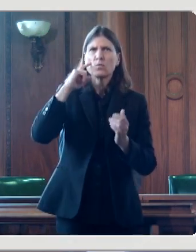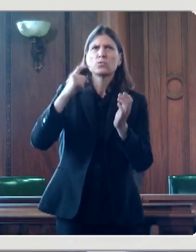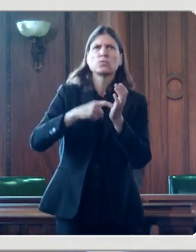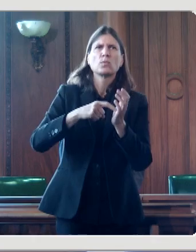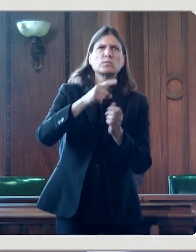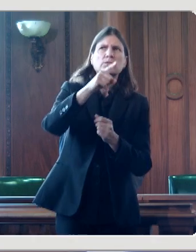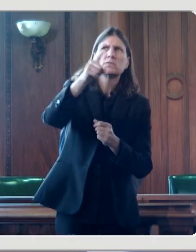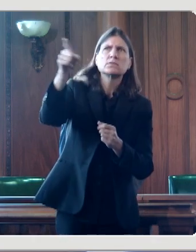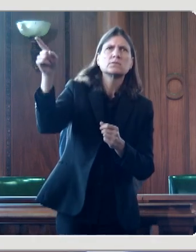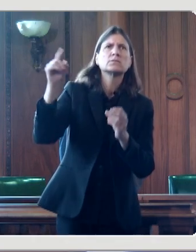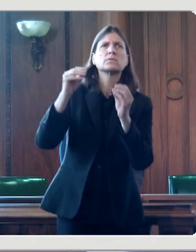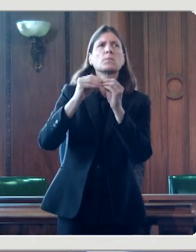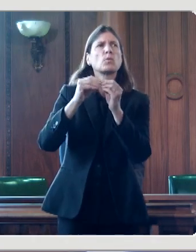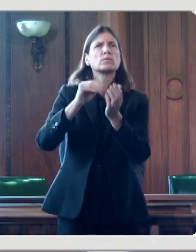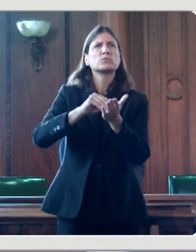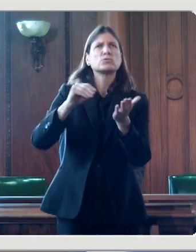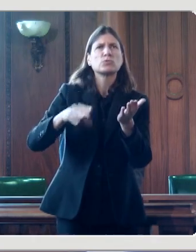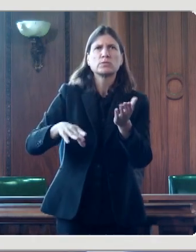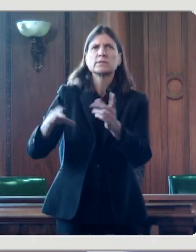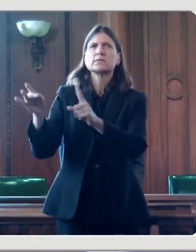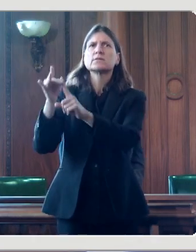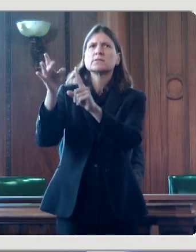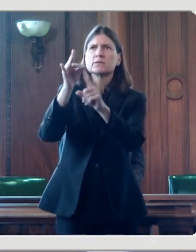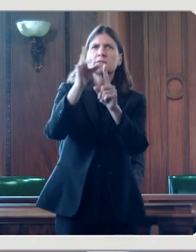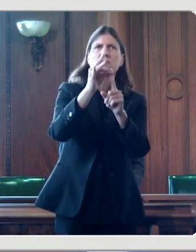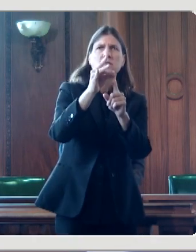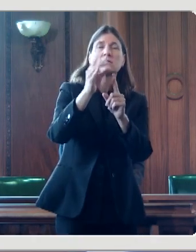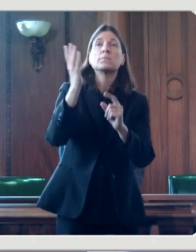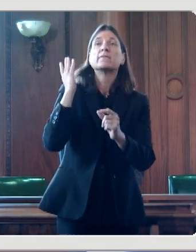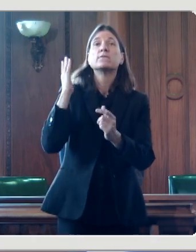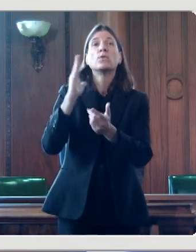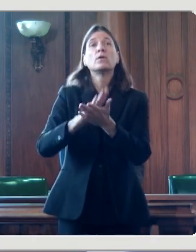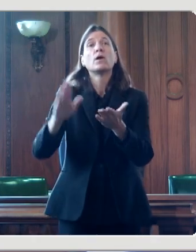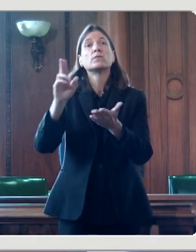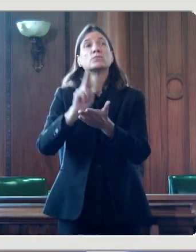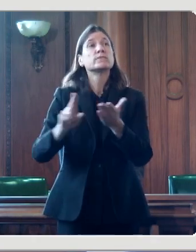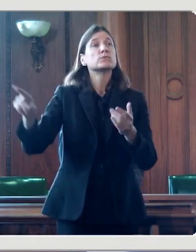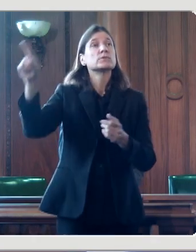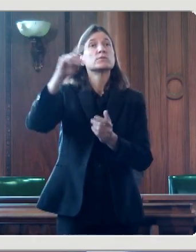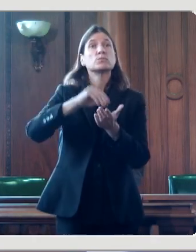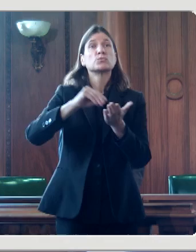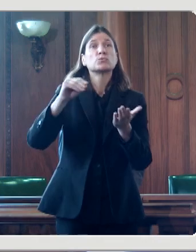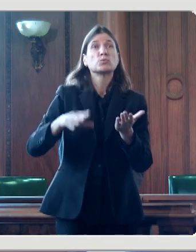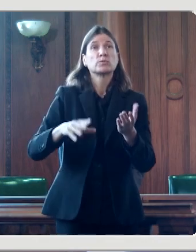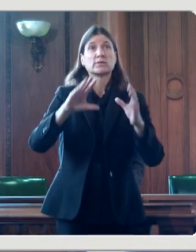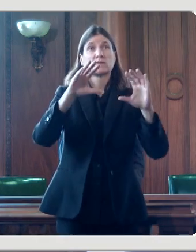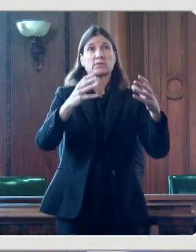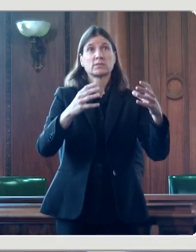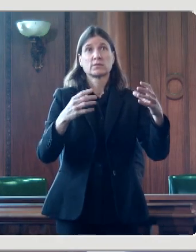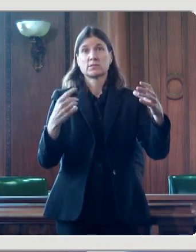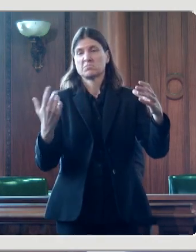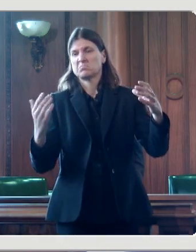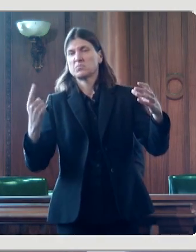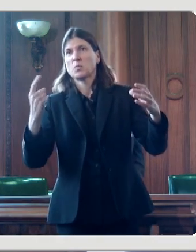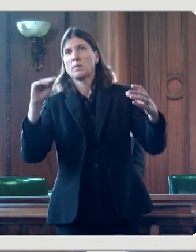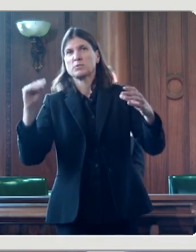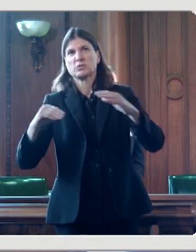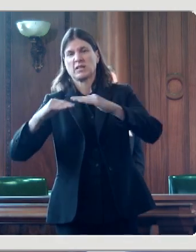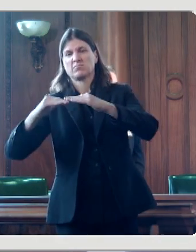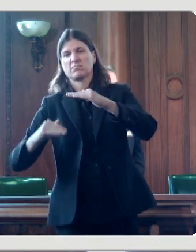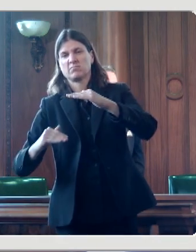approaching 1% in total. The total number of hospitalizations continues to climb. It was just